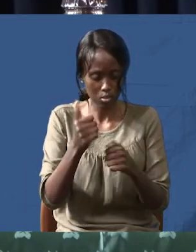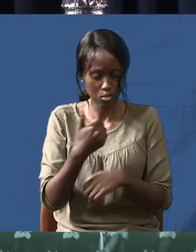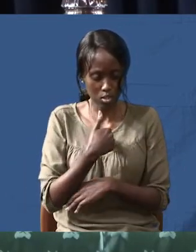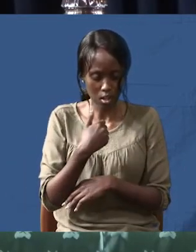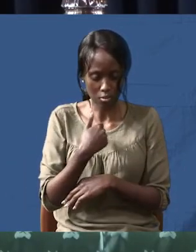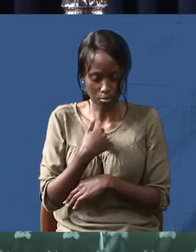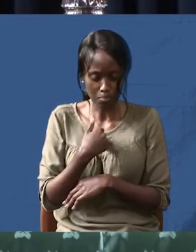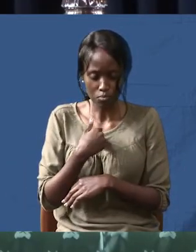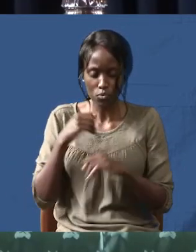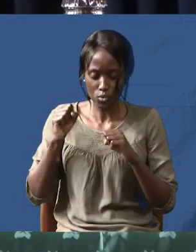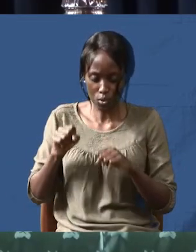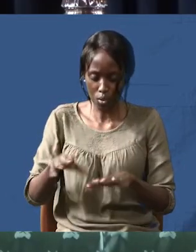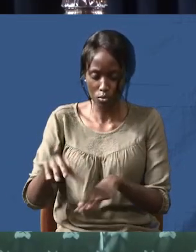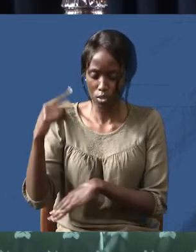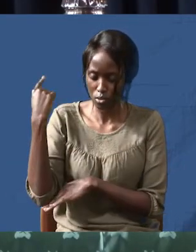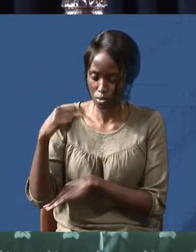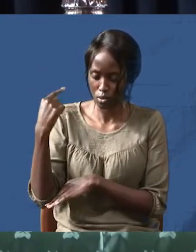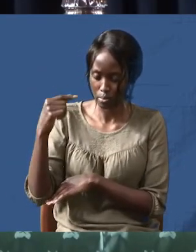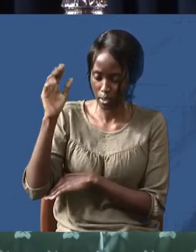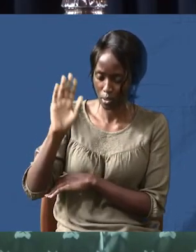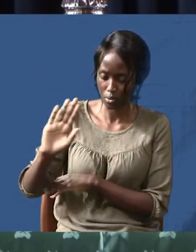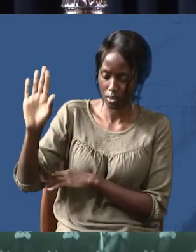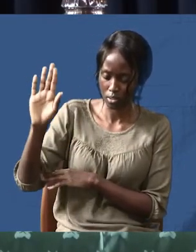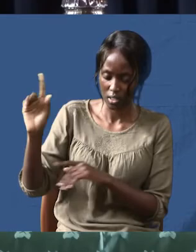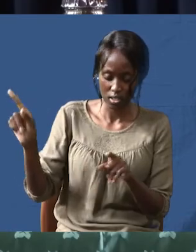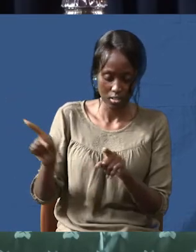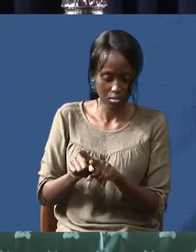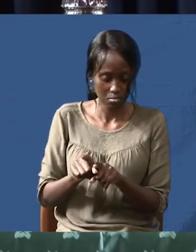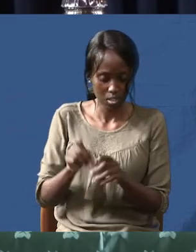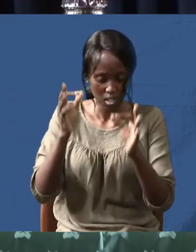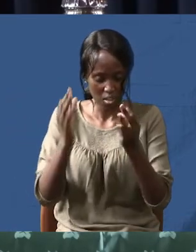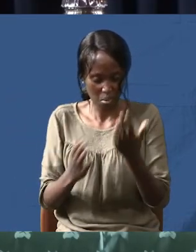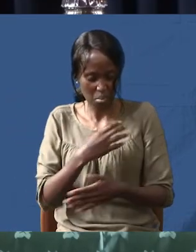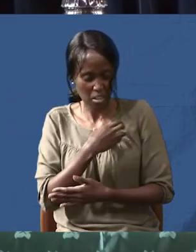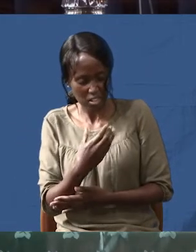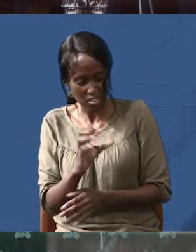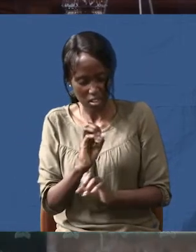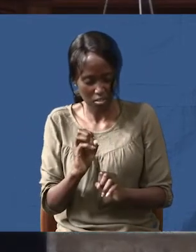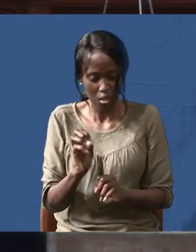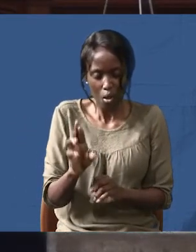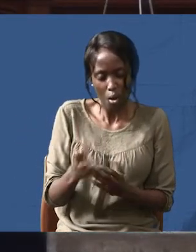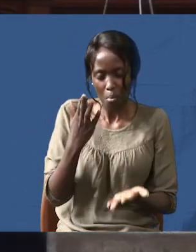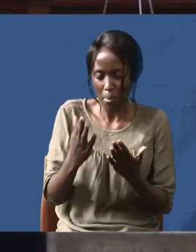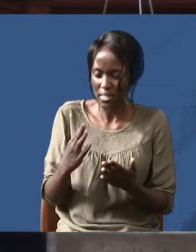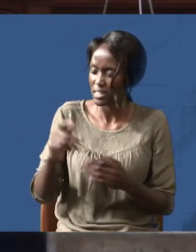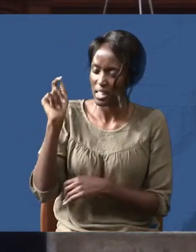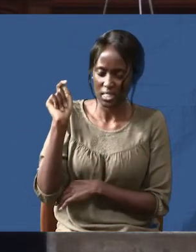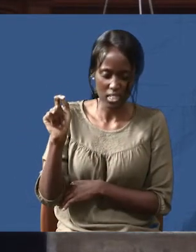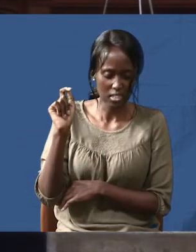to spread your gospel. And even if it is not wealth, just by word of